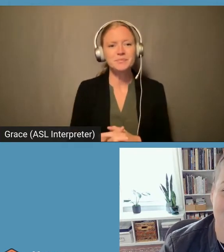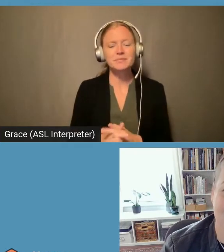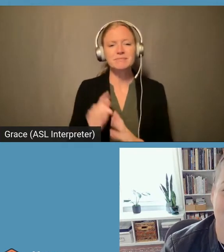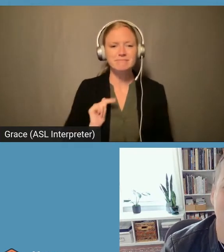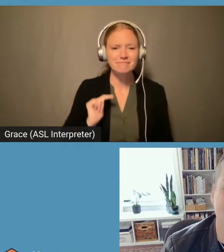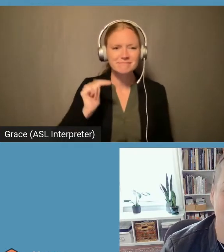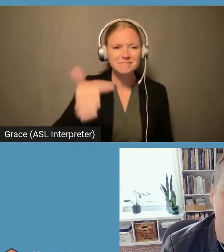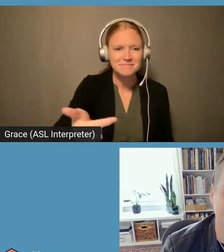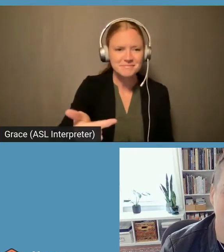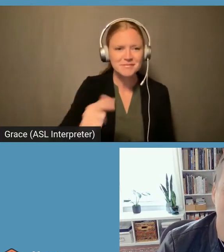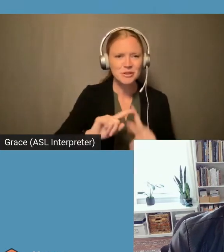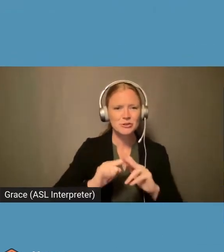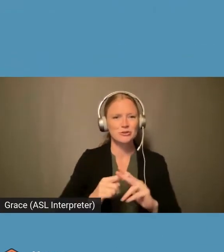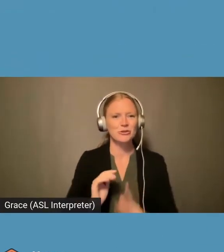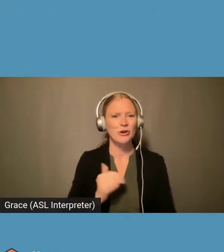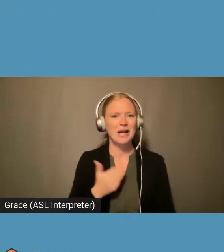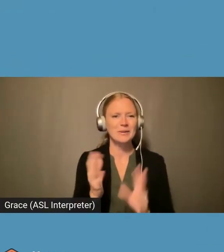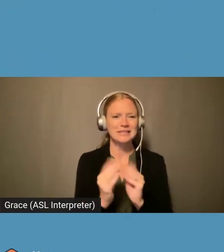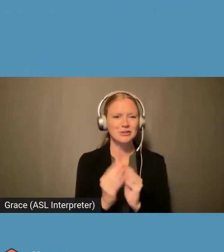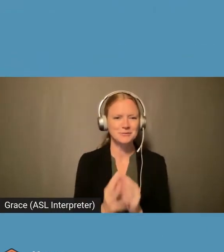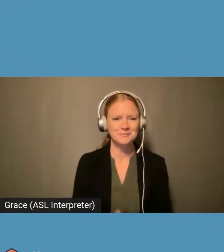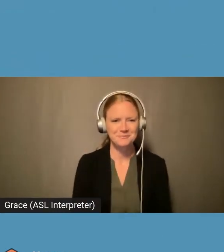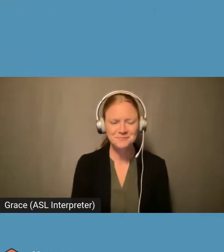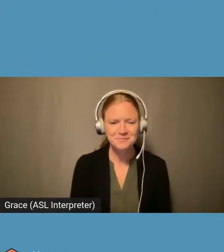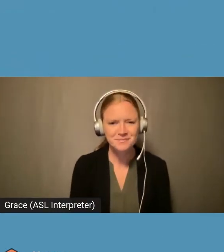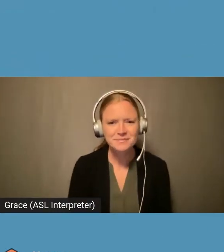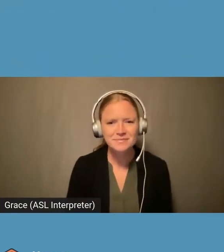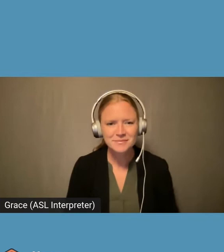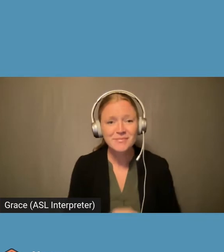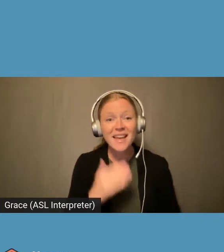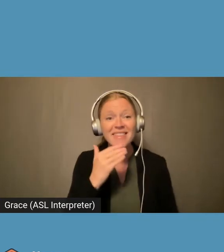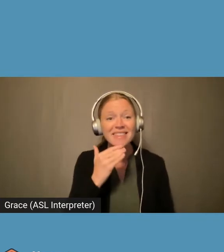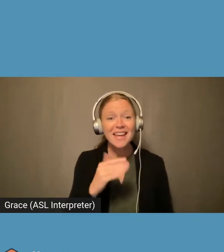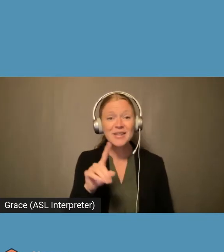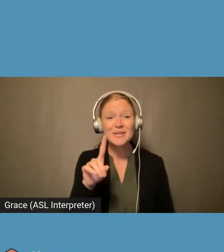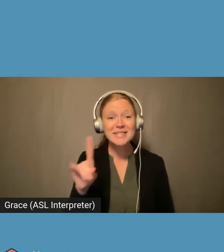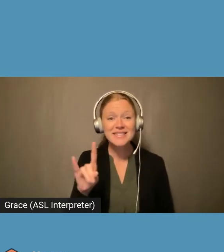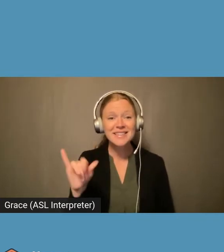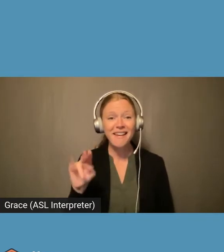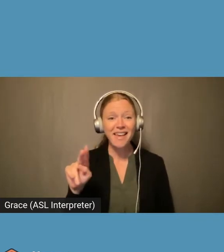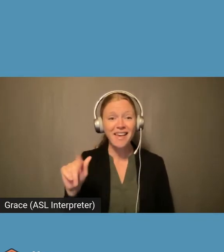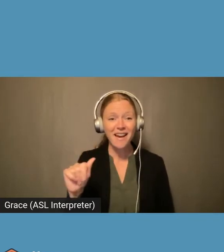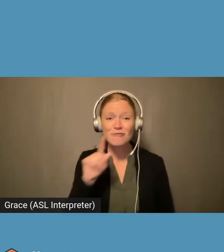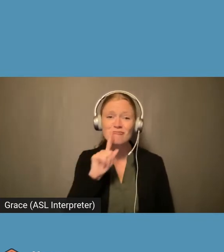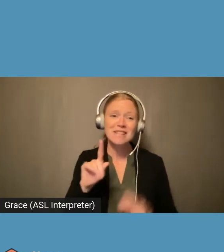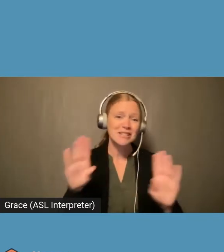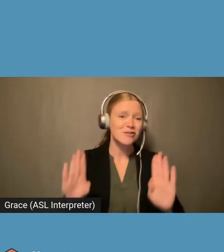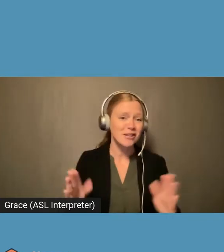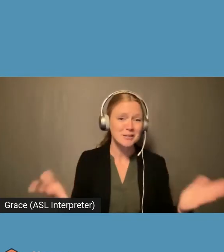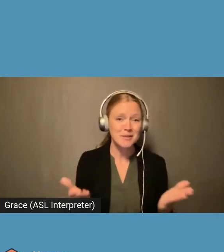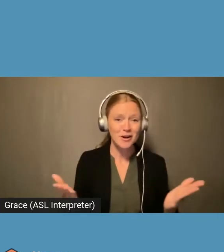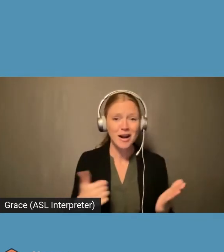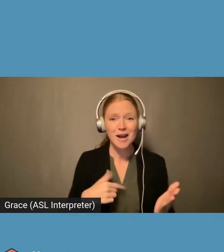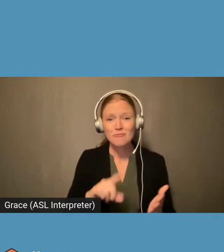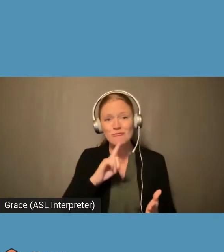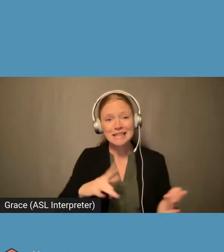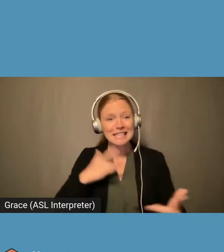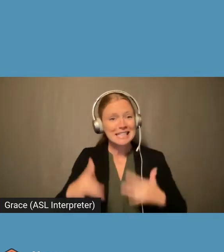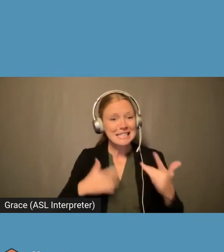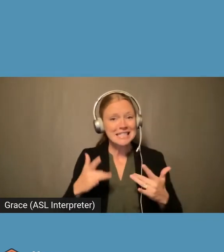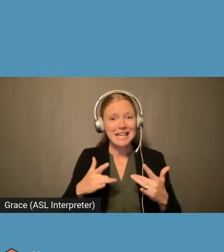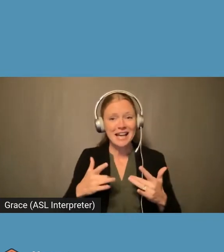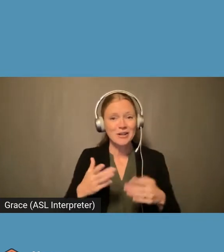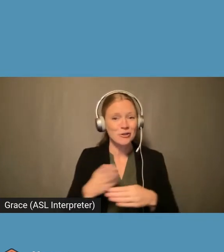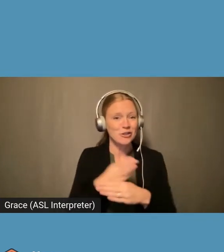you, Despy, to begin our session. Thank you, Zinnia. It's awesome to be here. I'm really excited to share this content